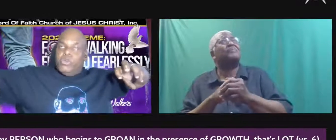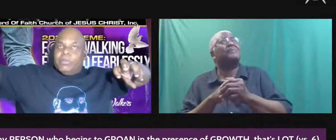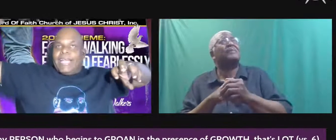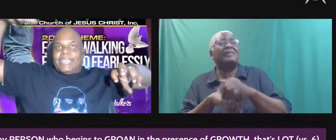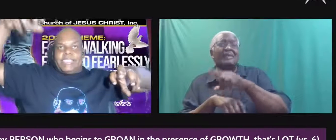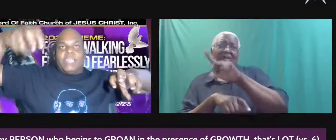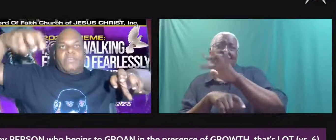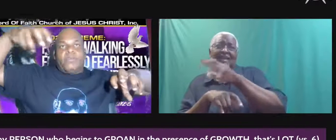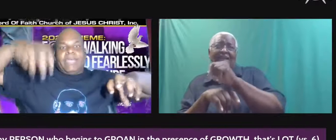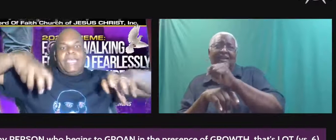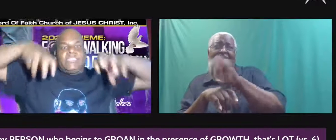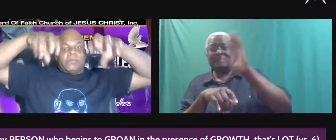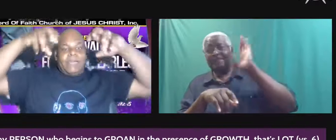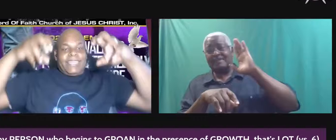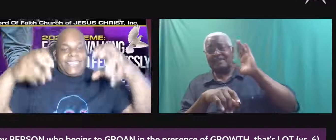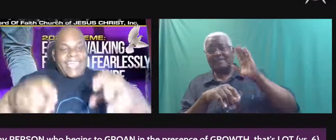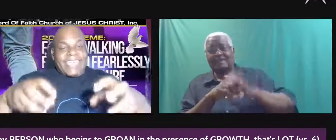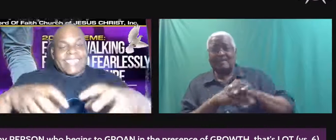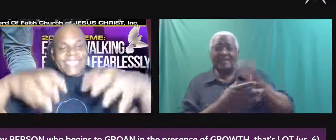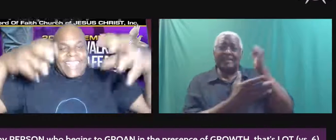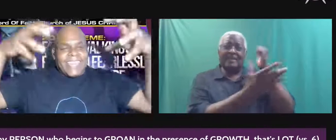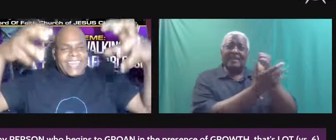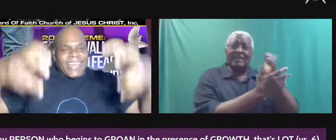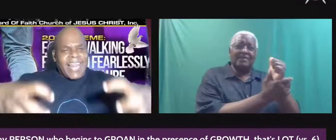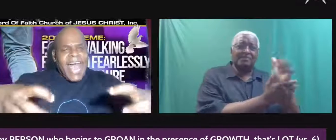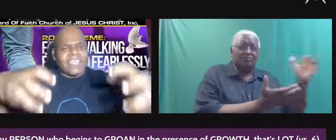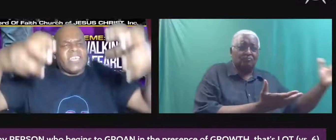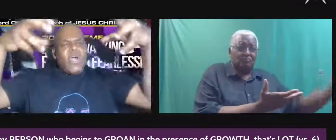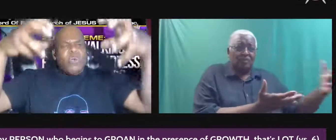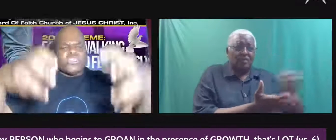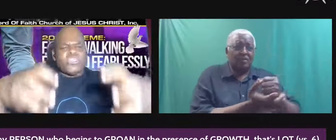had accumulated stuff from Egypt, the text says that